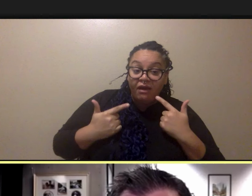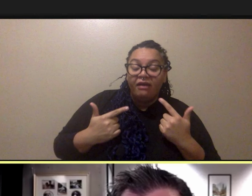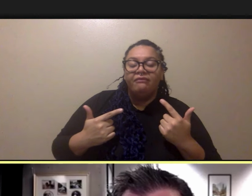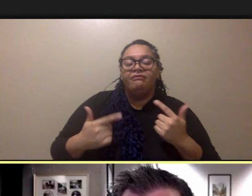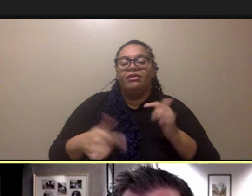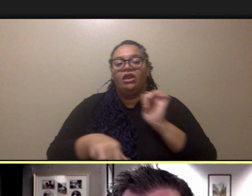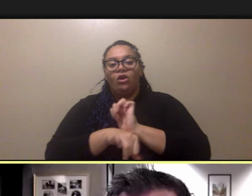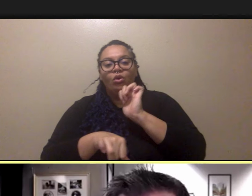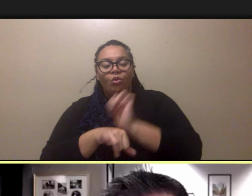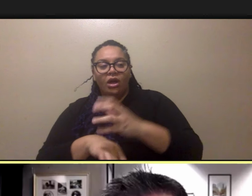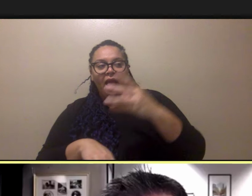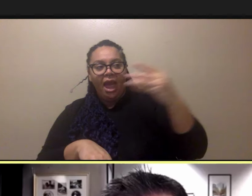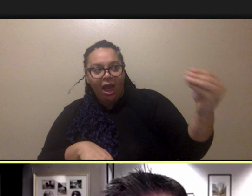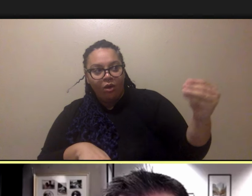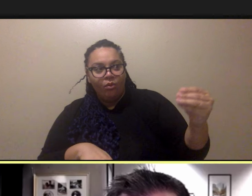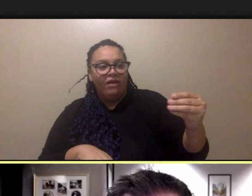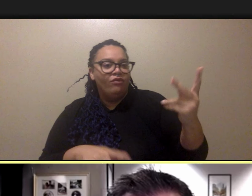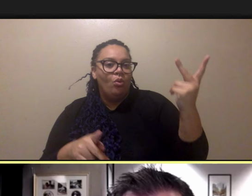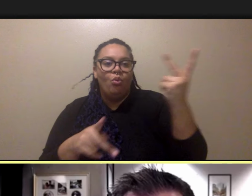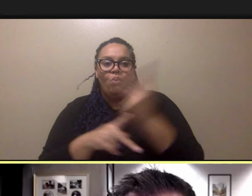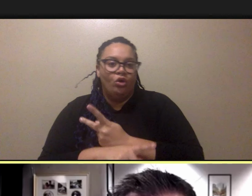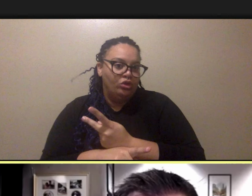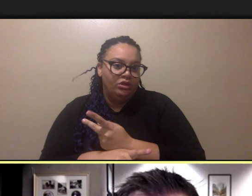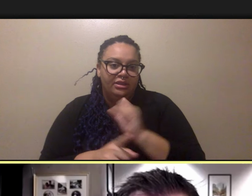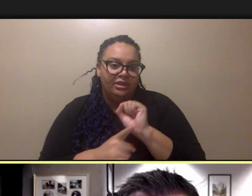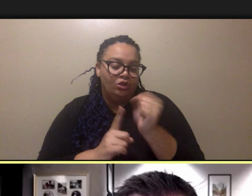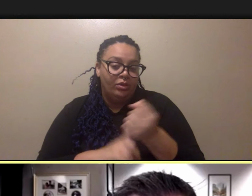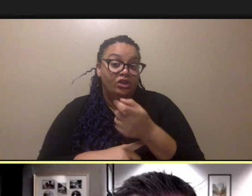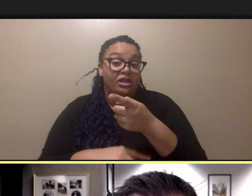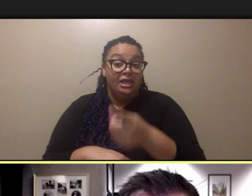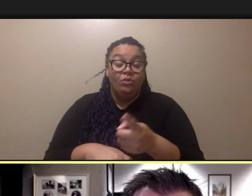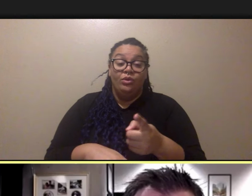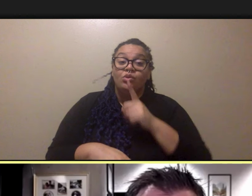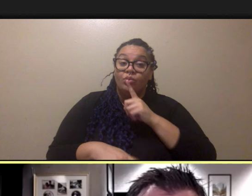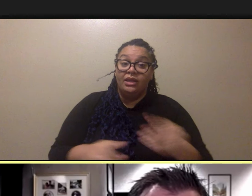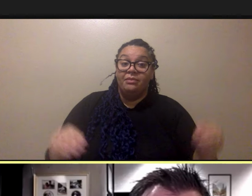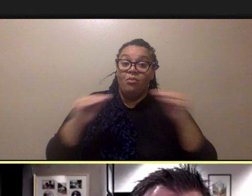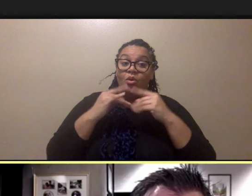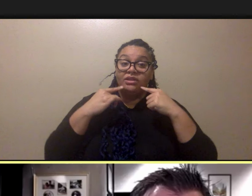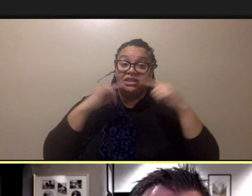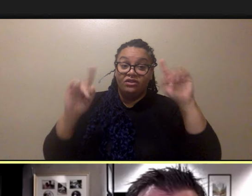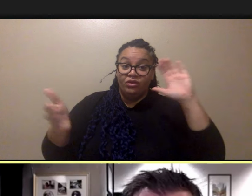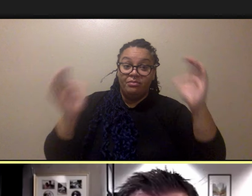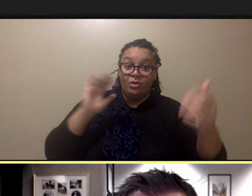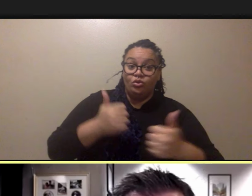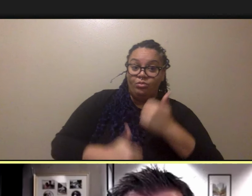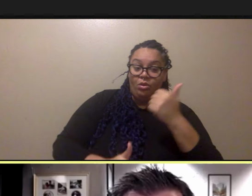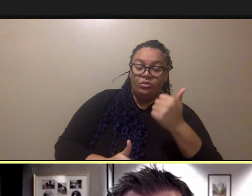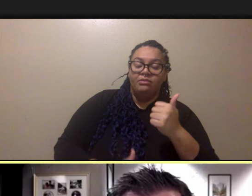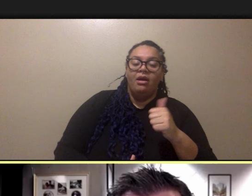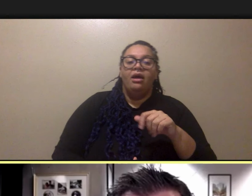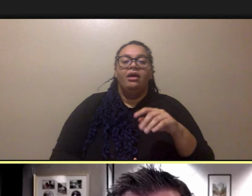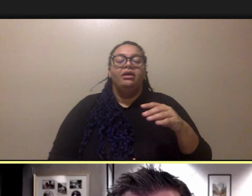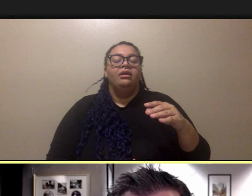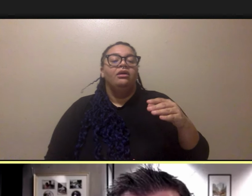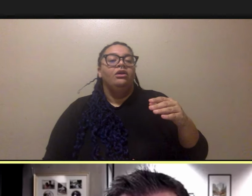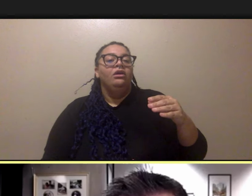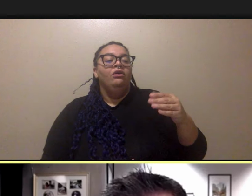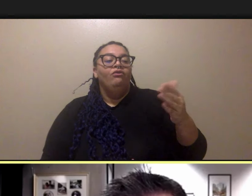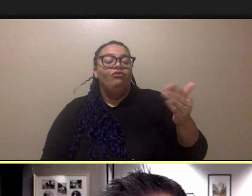at least out of the worst situation. And he was more successful than most. By the 1650s, and then at the time of